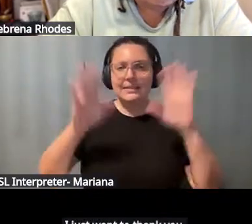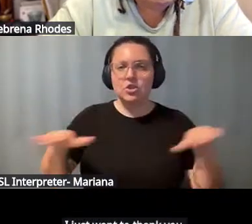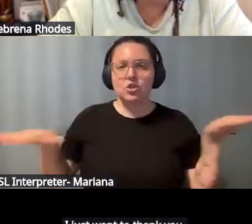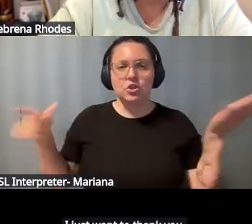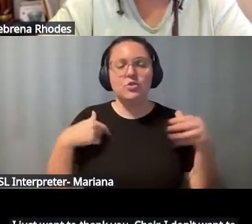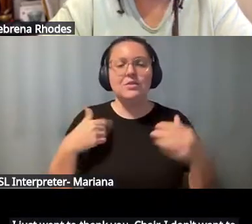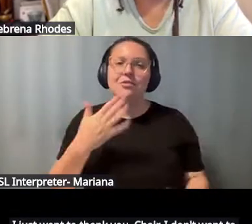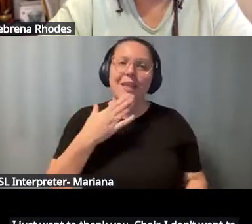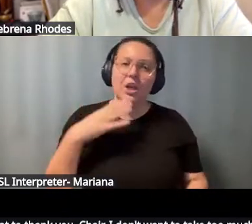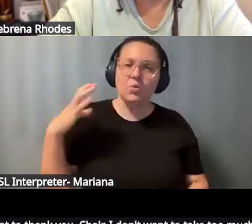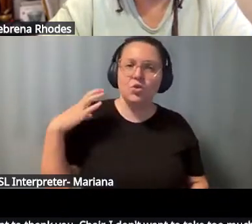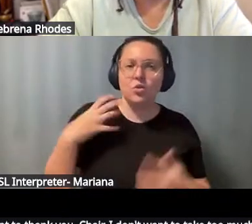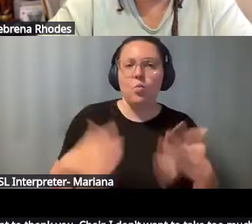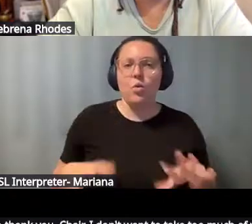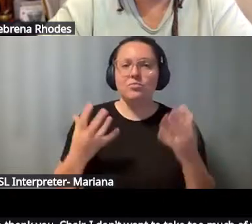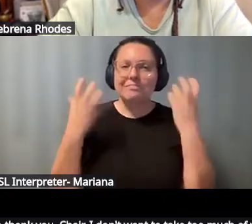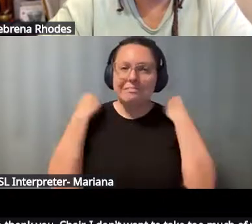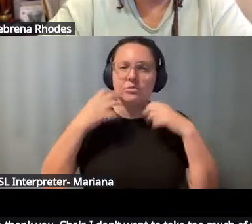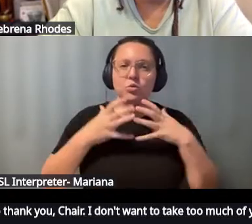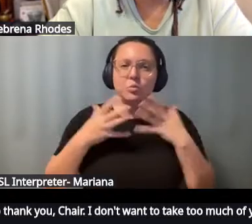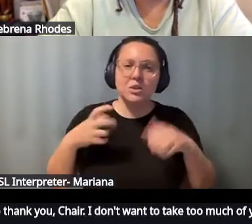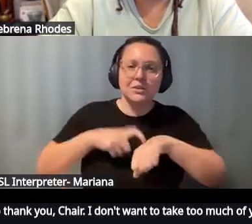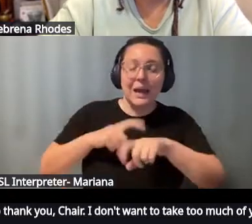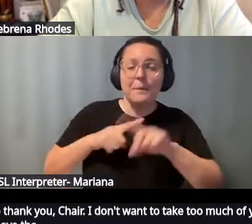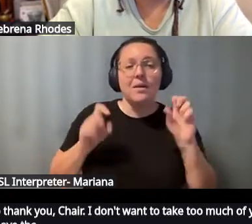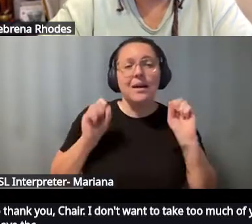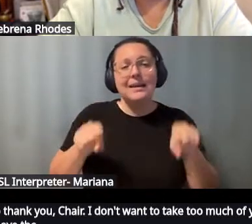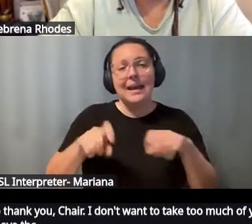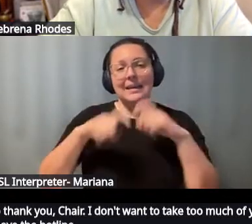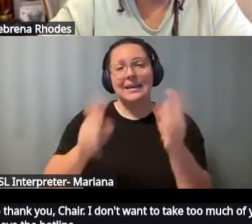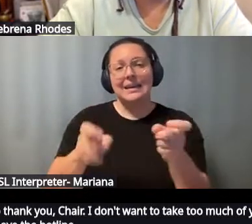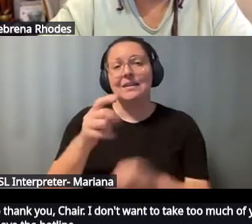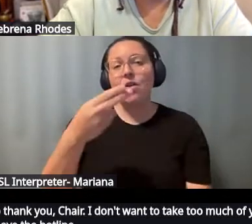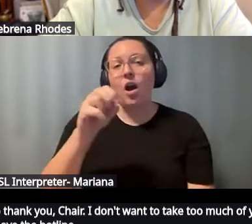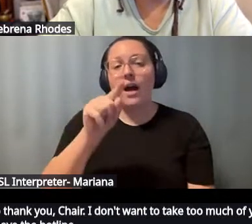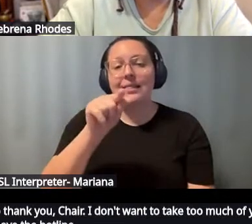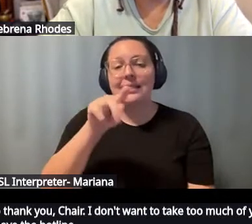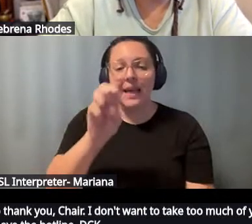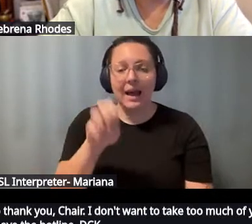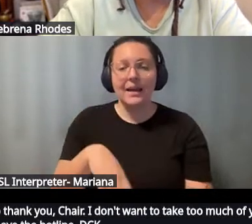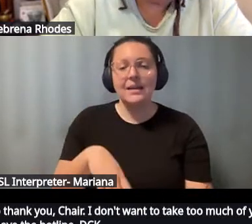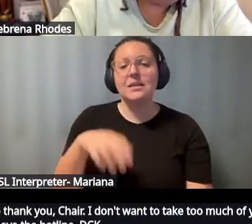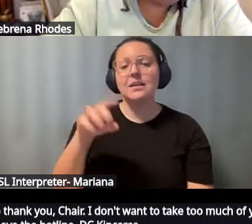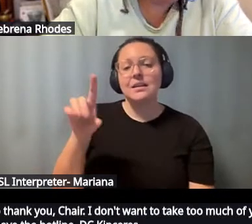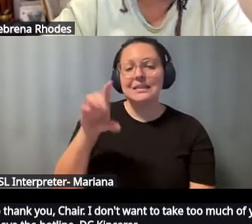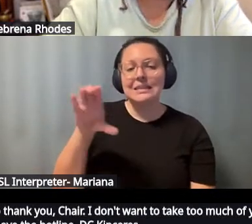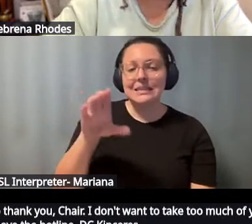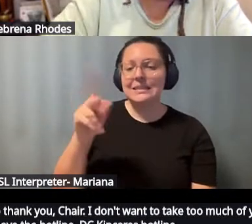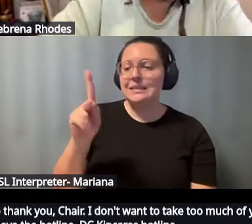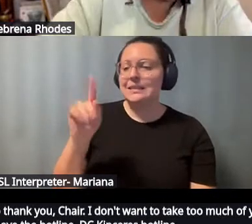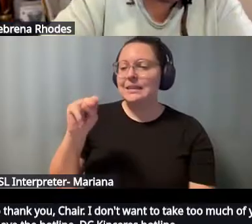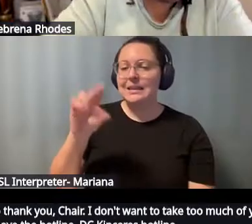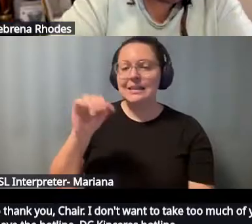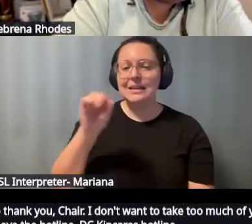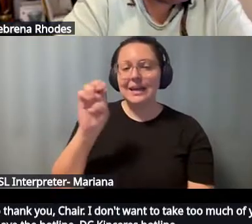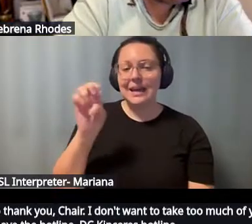of your time. If I can leave the hotline, DC Ken Cares hotline, in